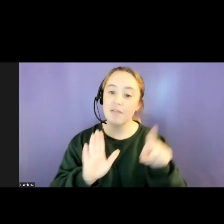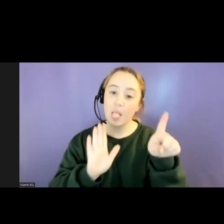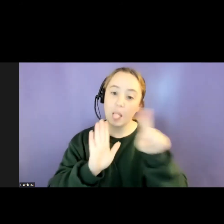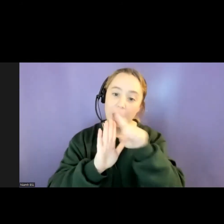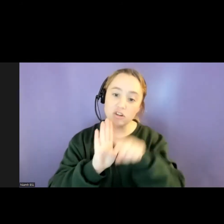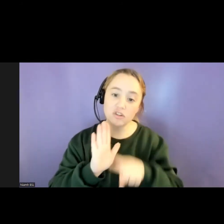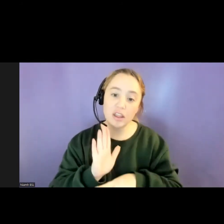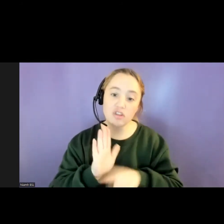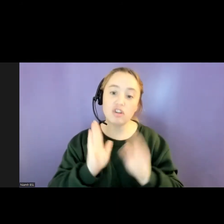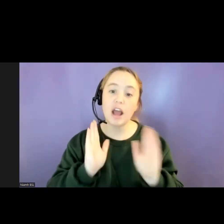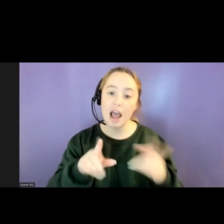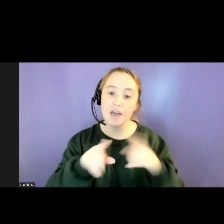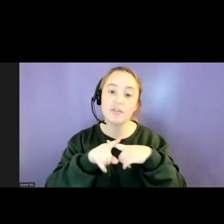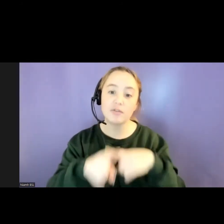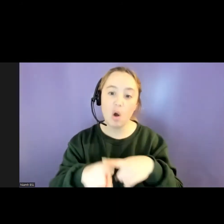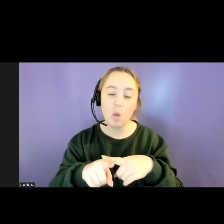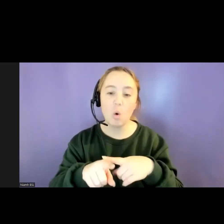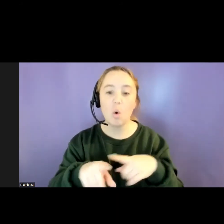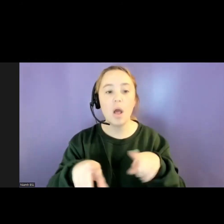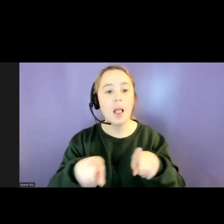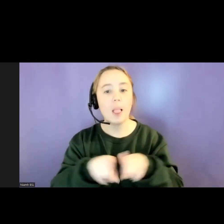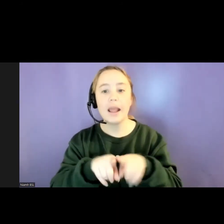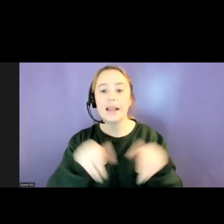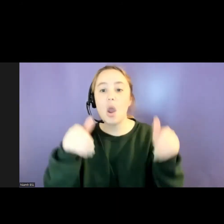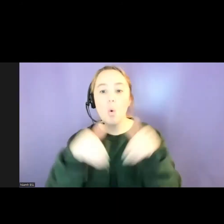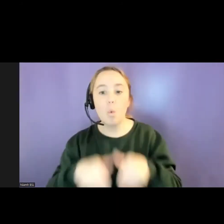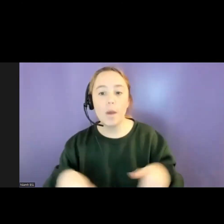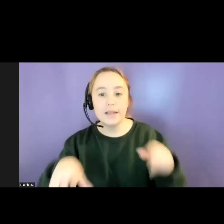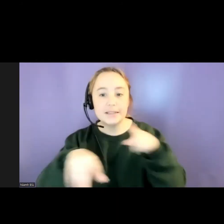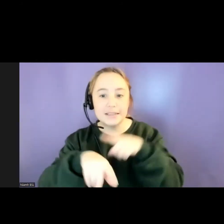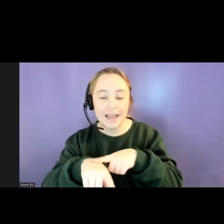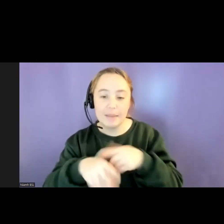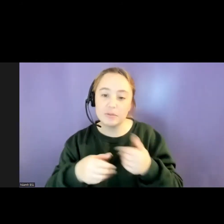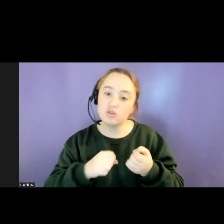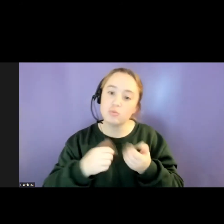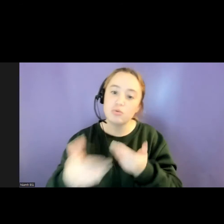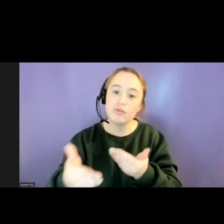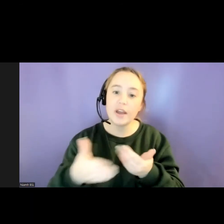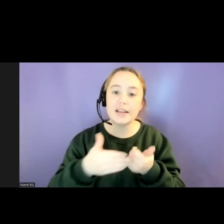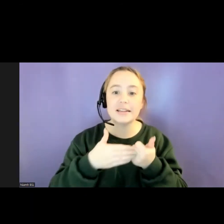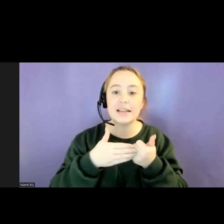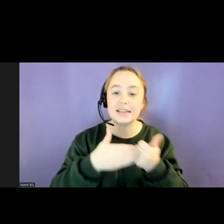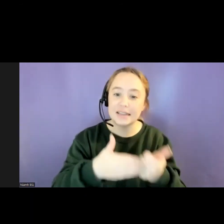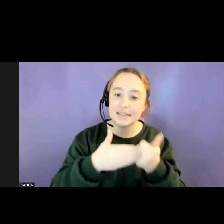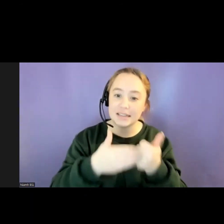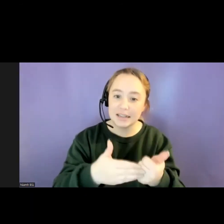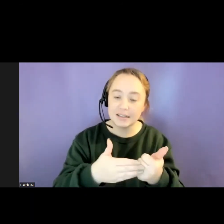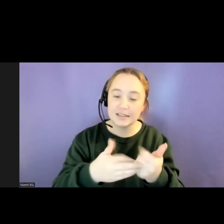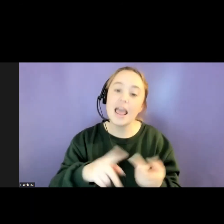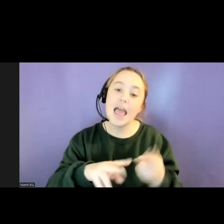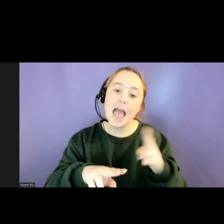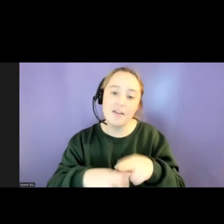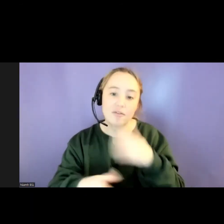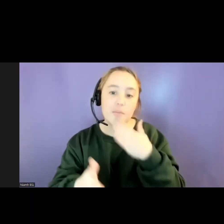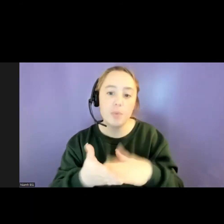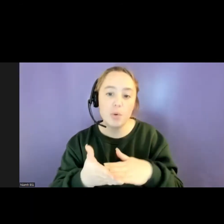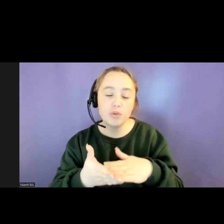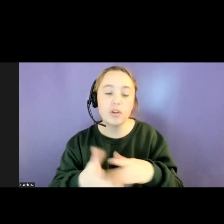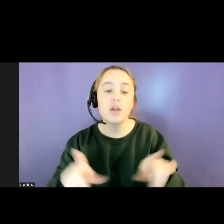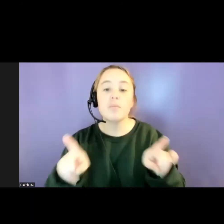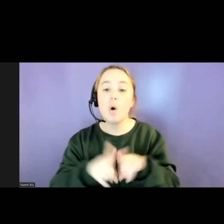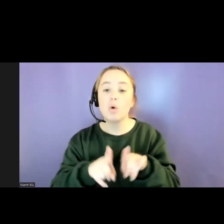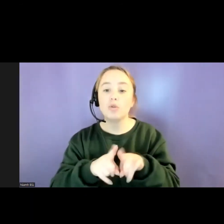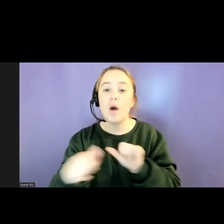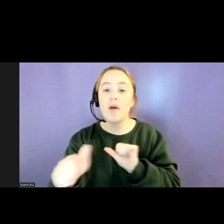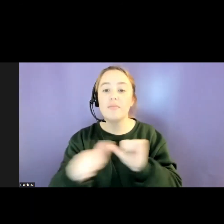to in terms of waiting times for assistance provided for those who have booked. But we also have best practice guidance